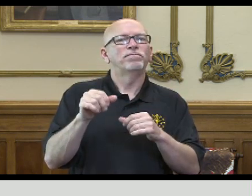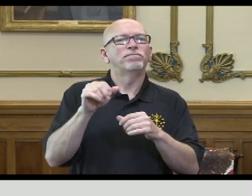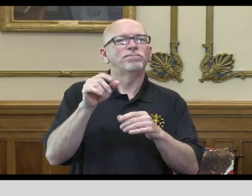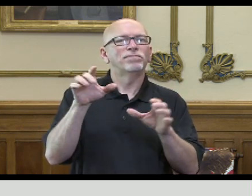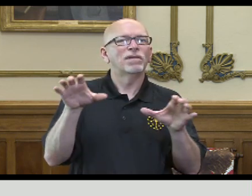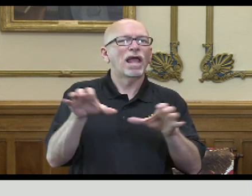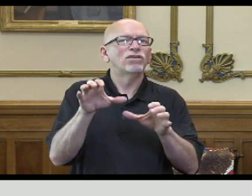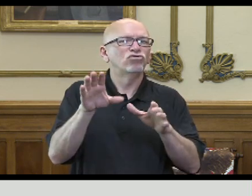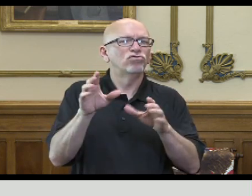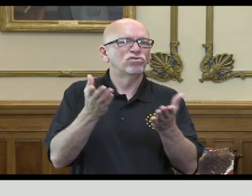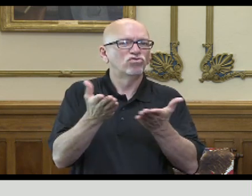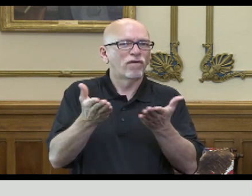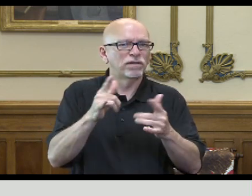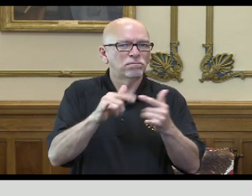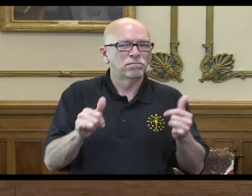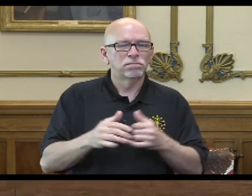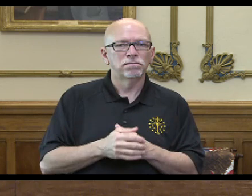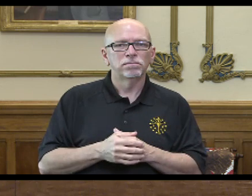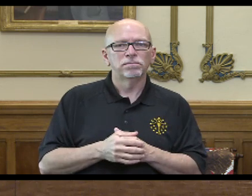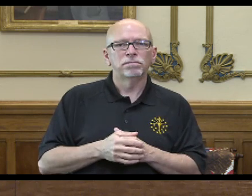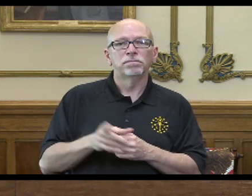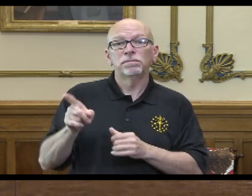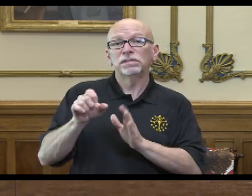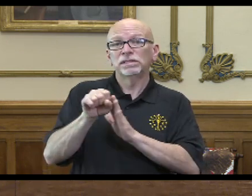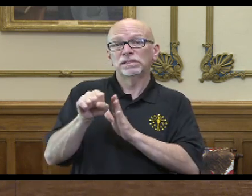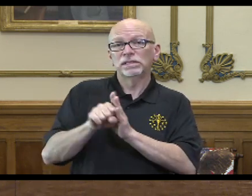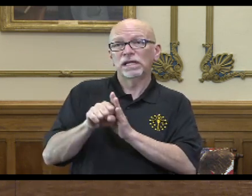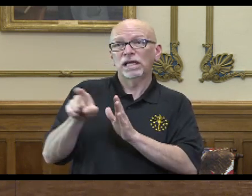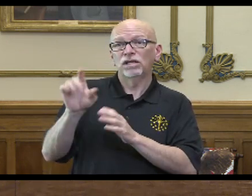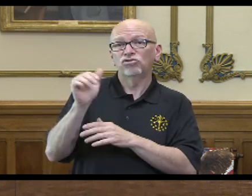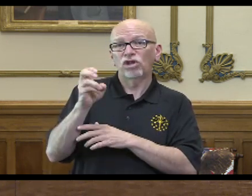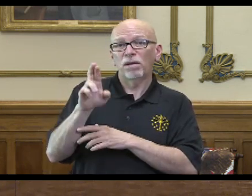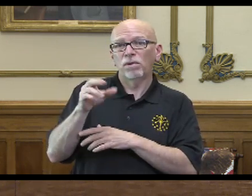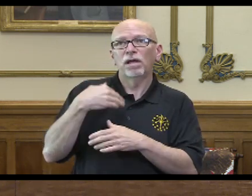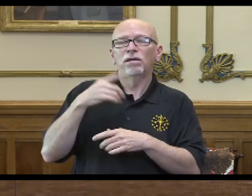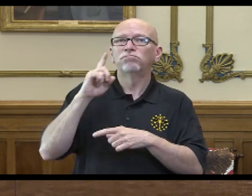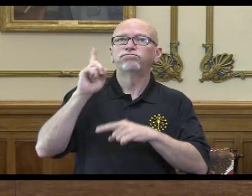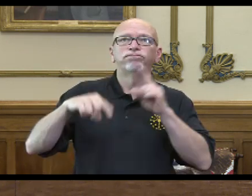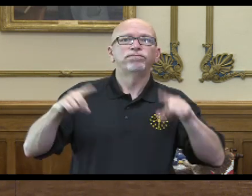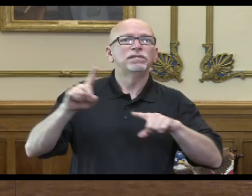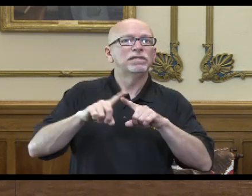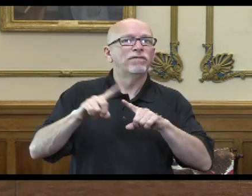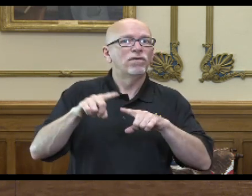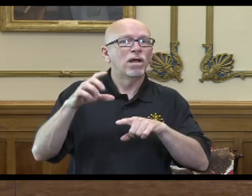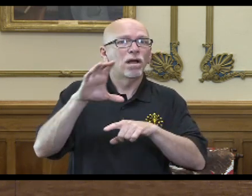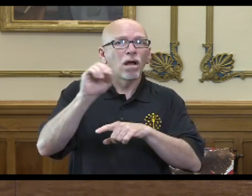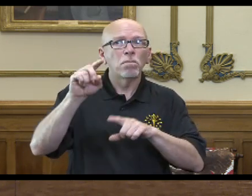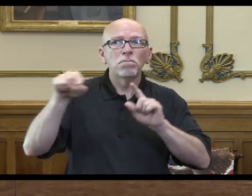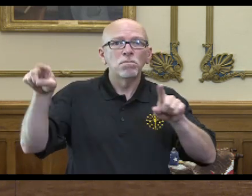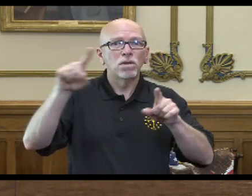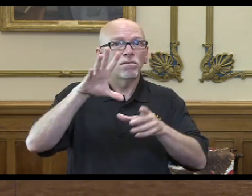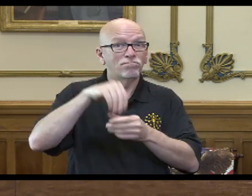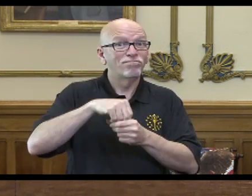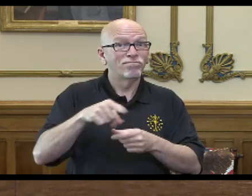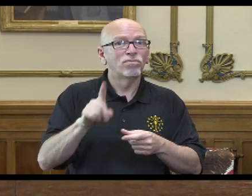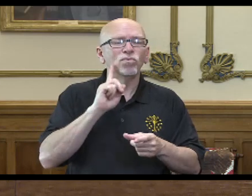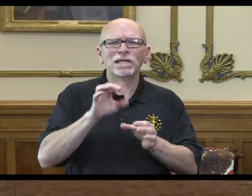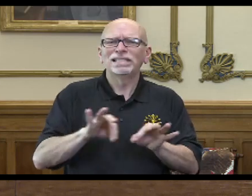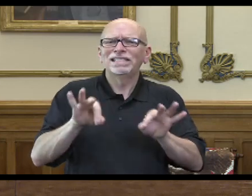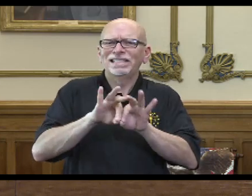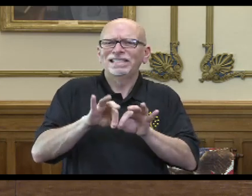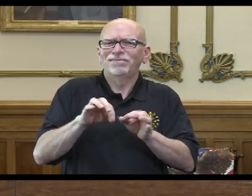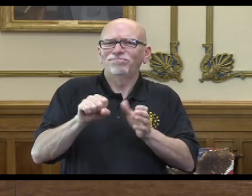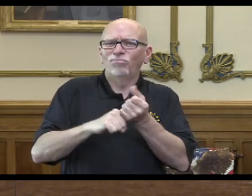matching services. The state's Chamber's vast and diverse network of employers provides another key support to